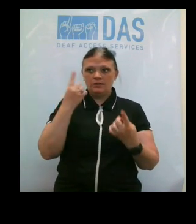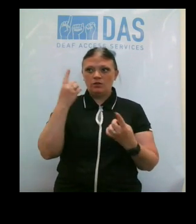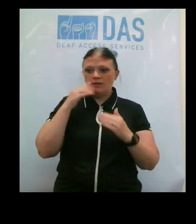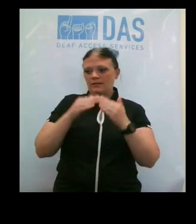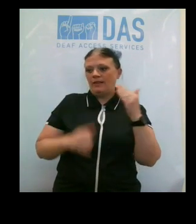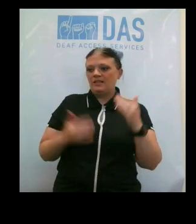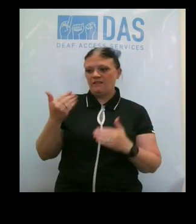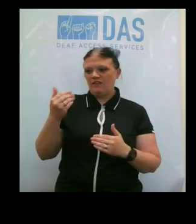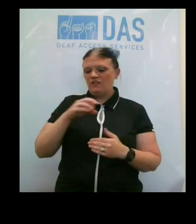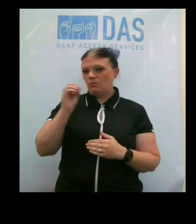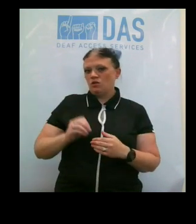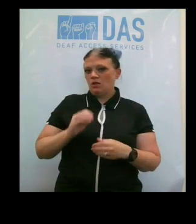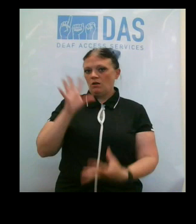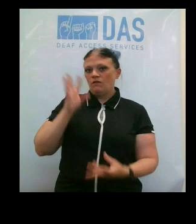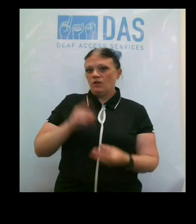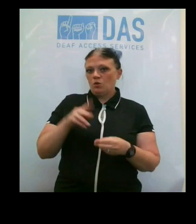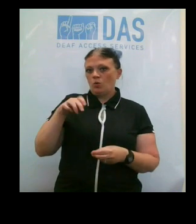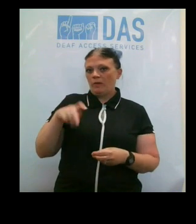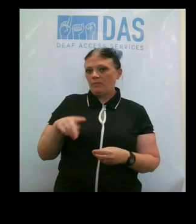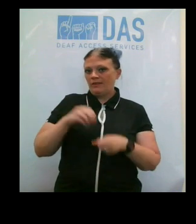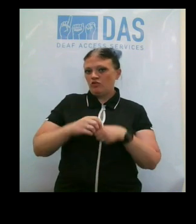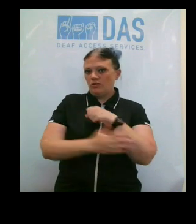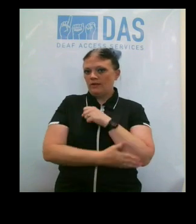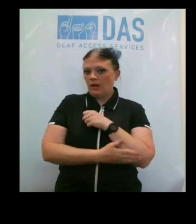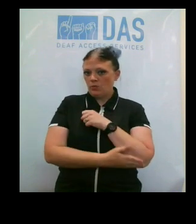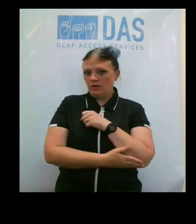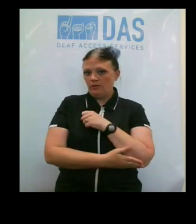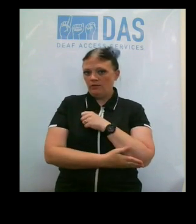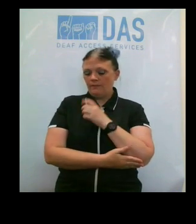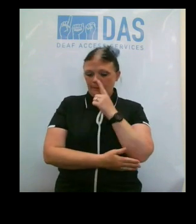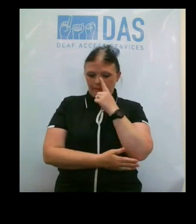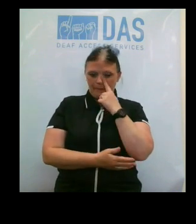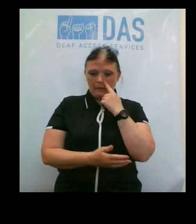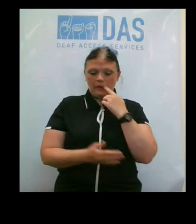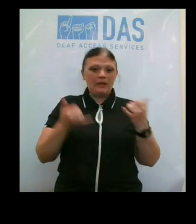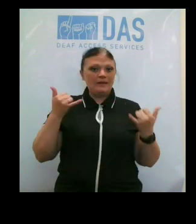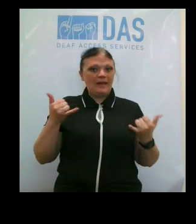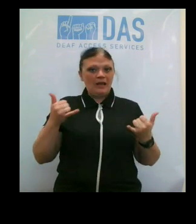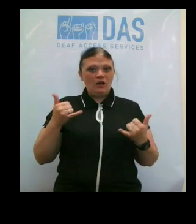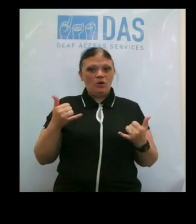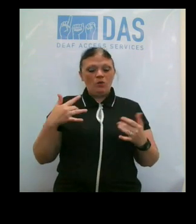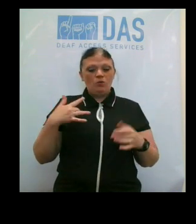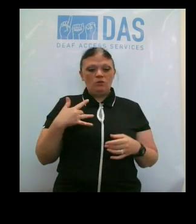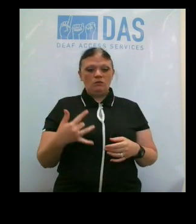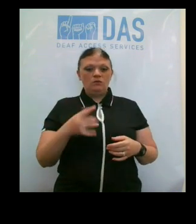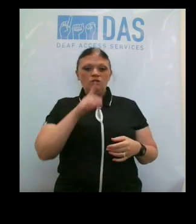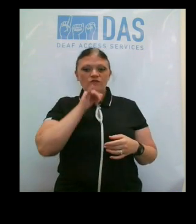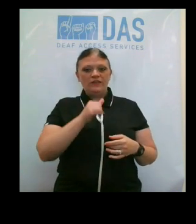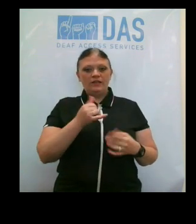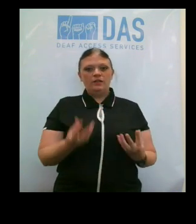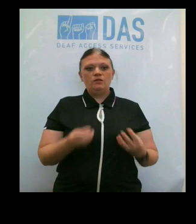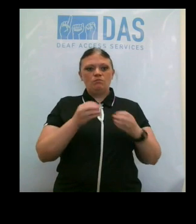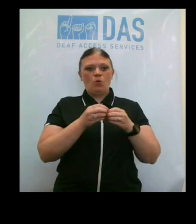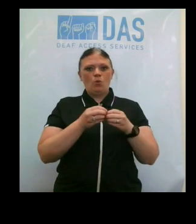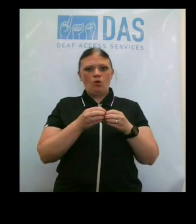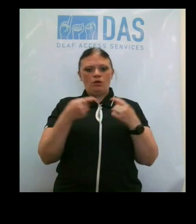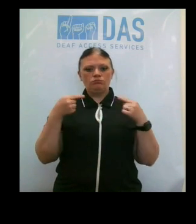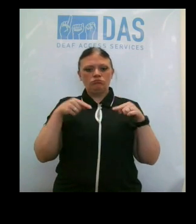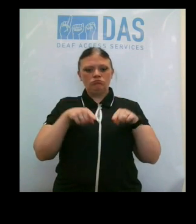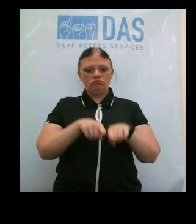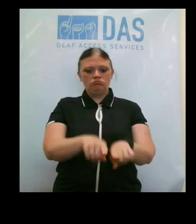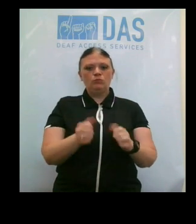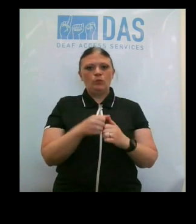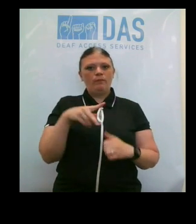less than 15% of the population of our county. But now we're actually trending to where it really is much more in line with the